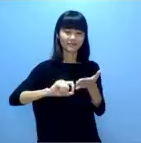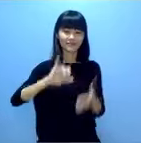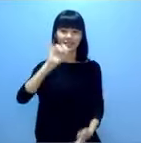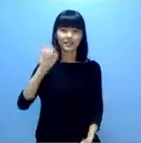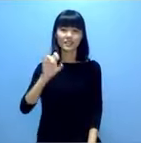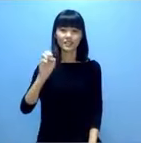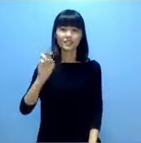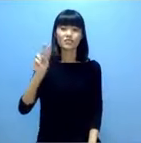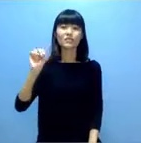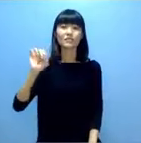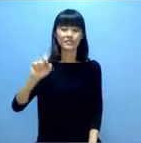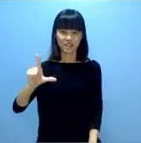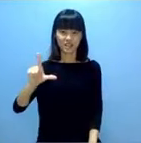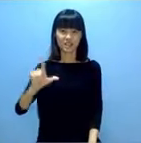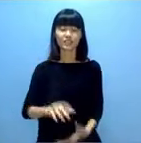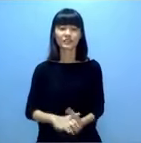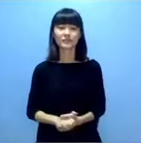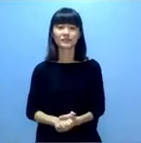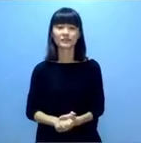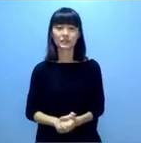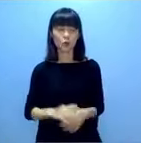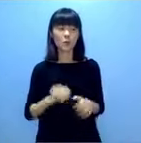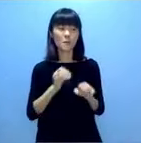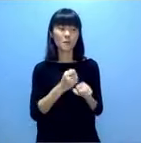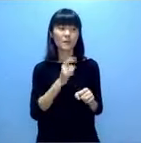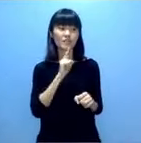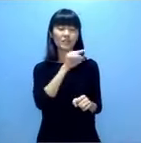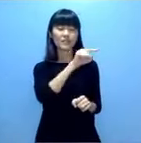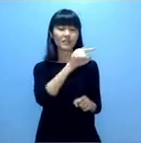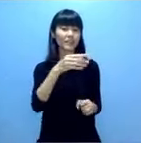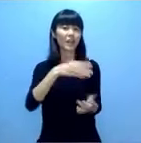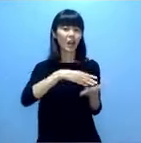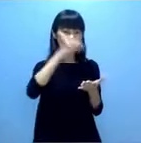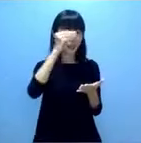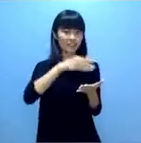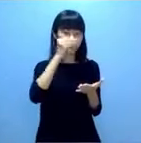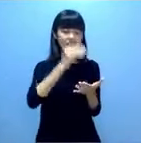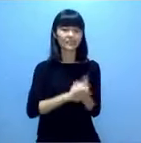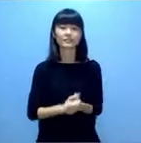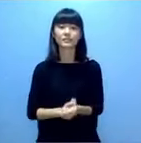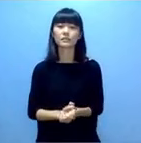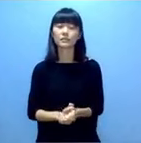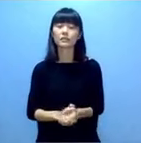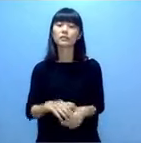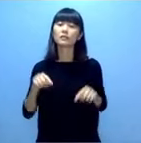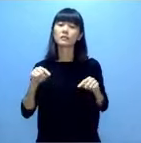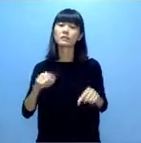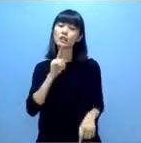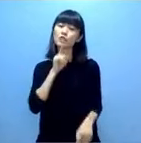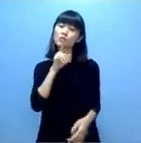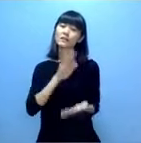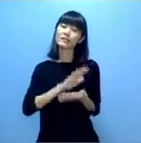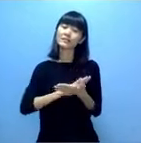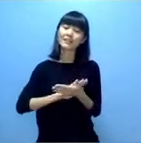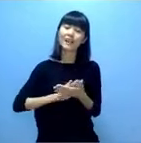exactly, right? Make sure that they are learning, right, from the last 2 weeks. I think this is a really nice way just